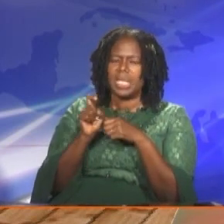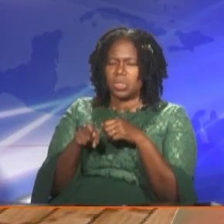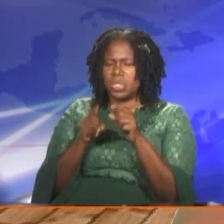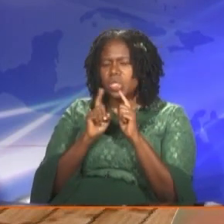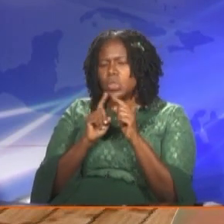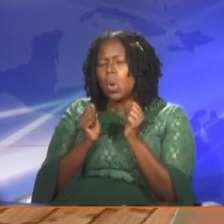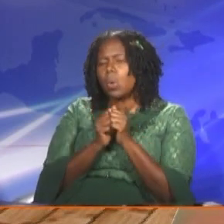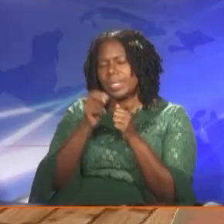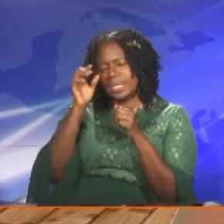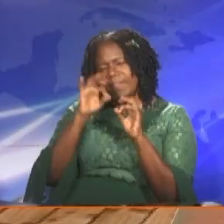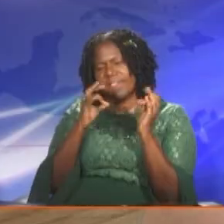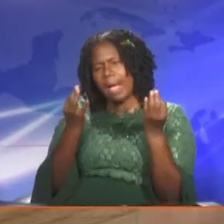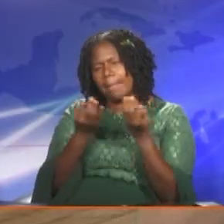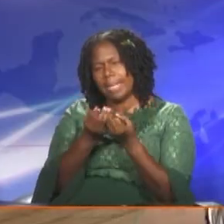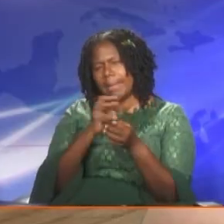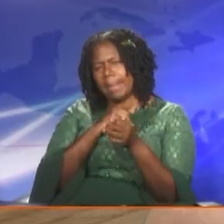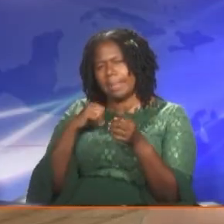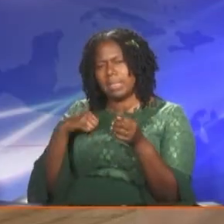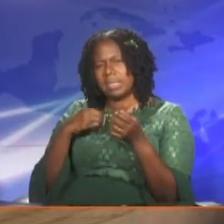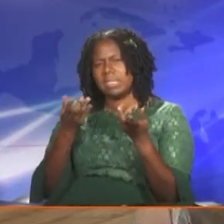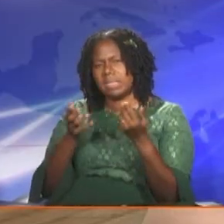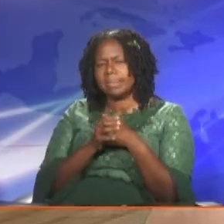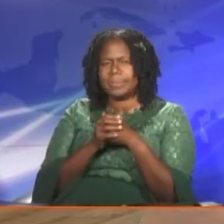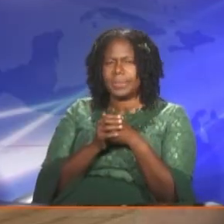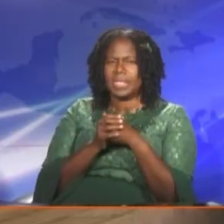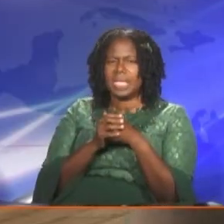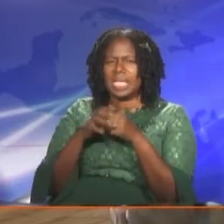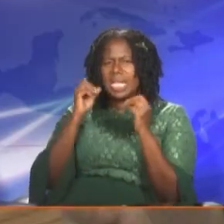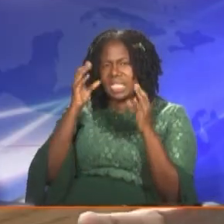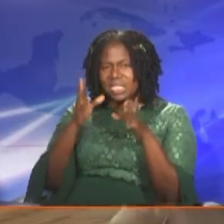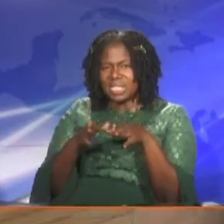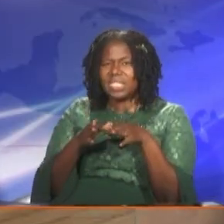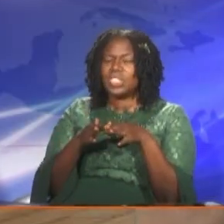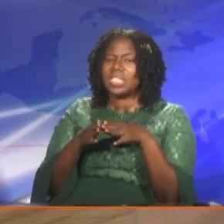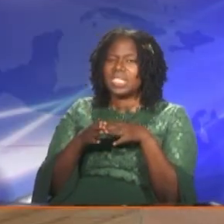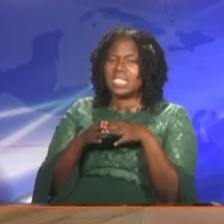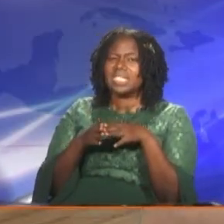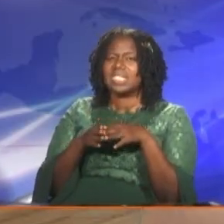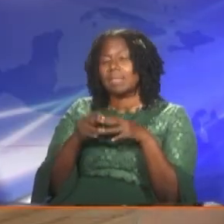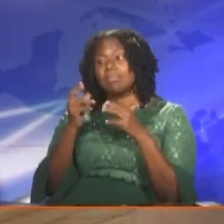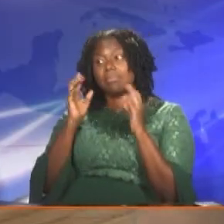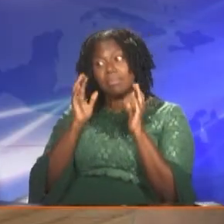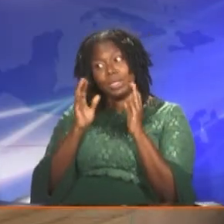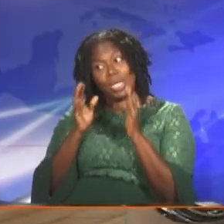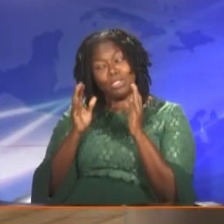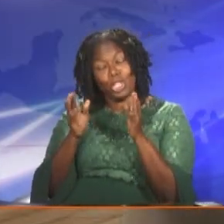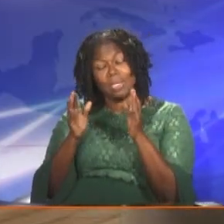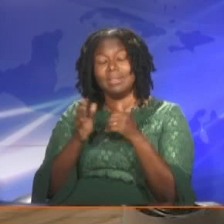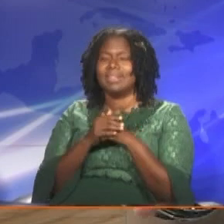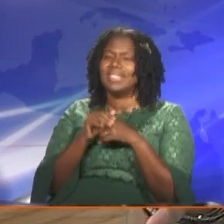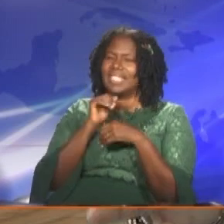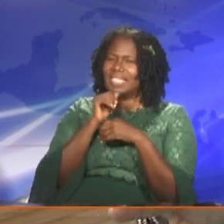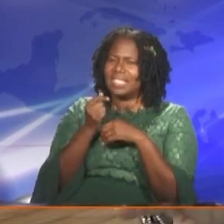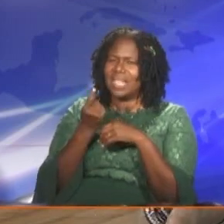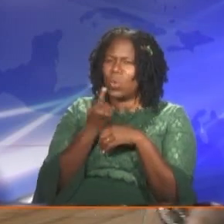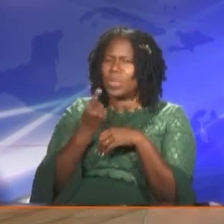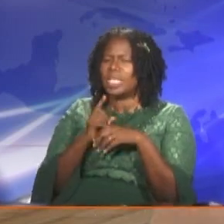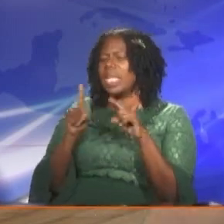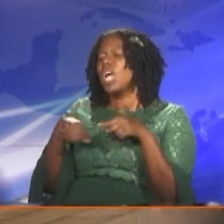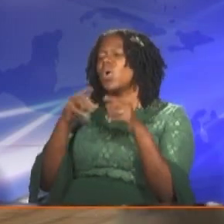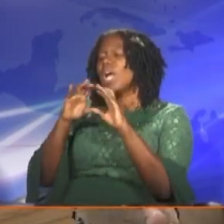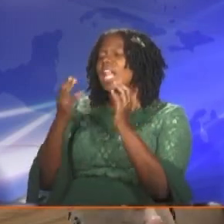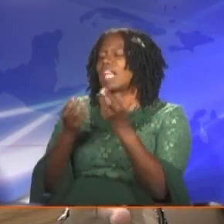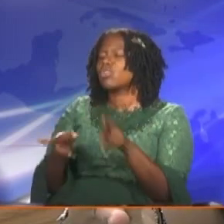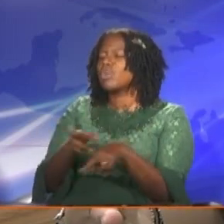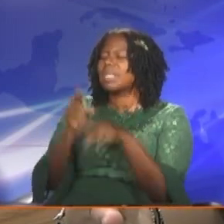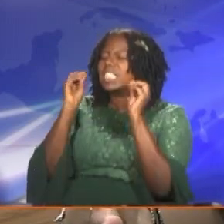problem. There's so many things that you really need to do as a teacher these days, and I hope Yes. that teachers out there are taking note of that. It's not just going into the classroom and teaching, it's